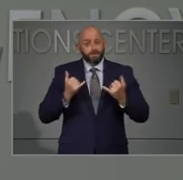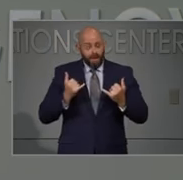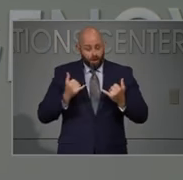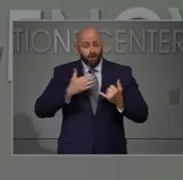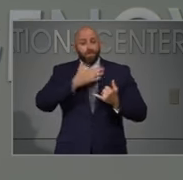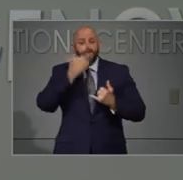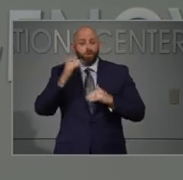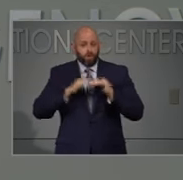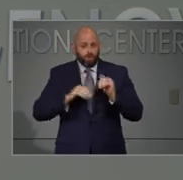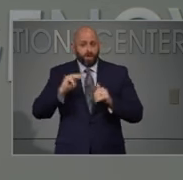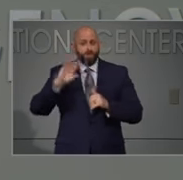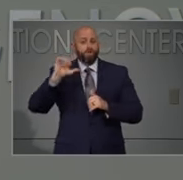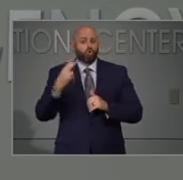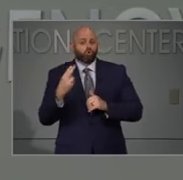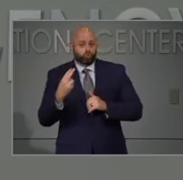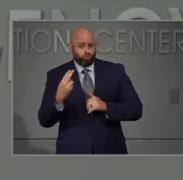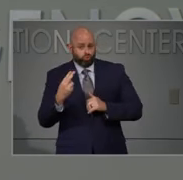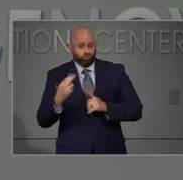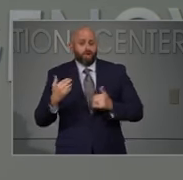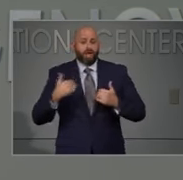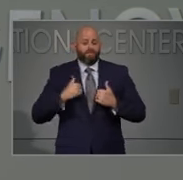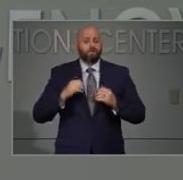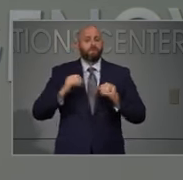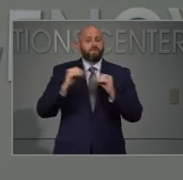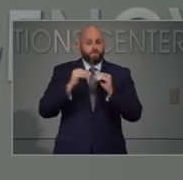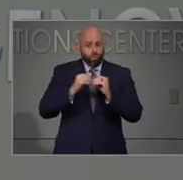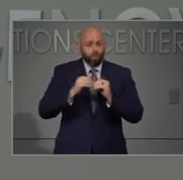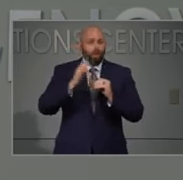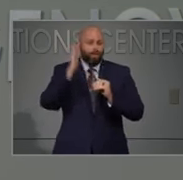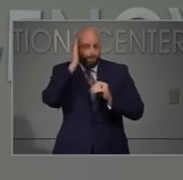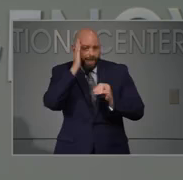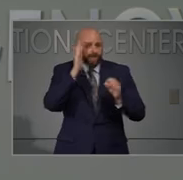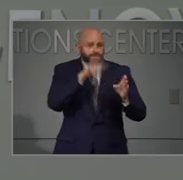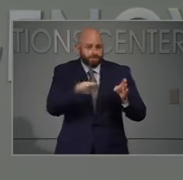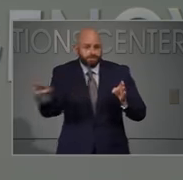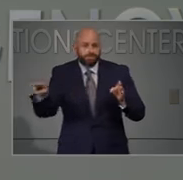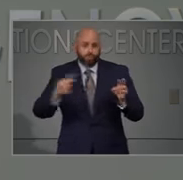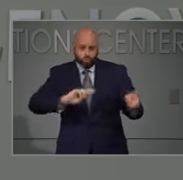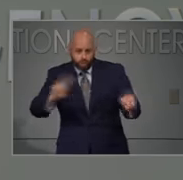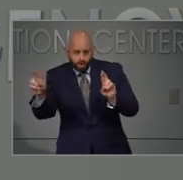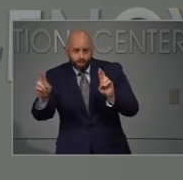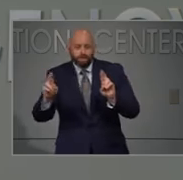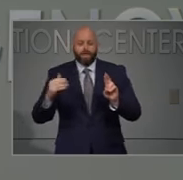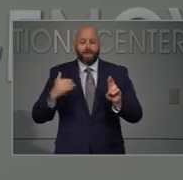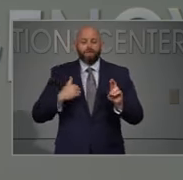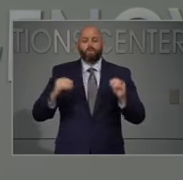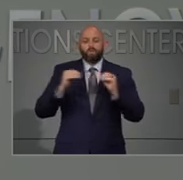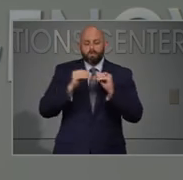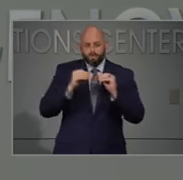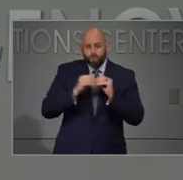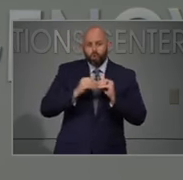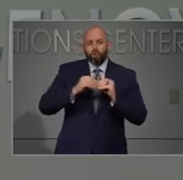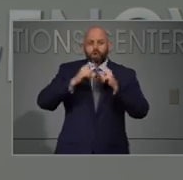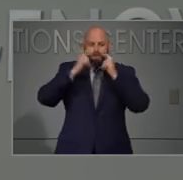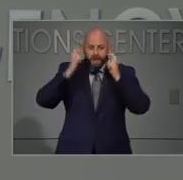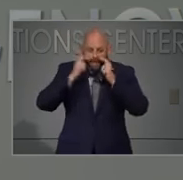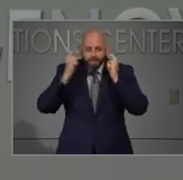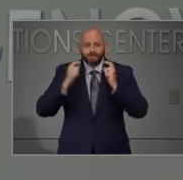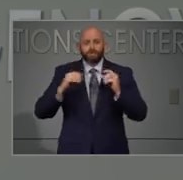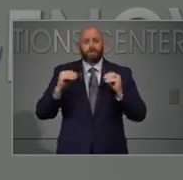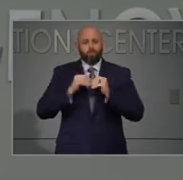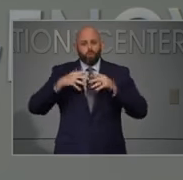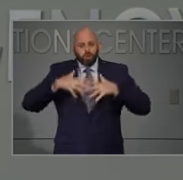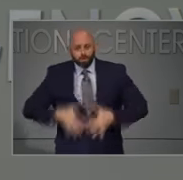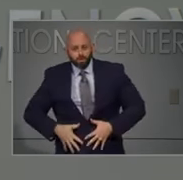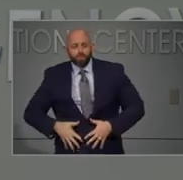able to respond. We have more capacity in our system. We have more protective equipment to be able to respond. We have more testing. We have more